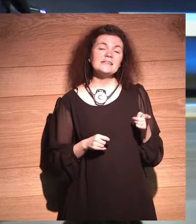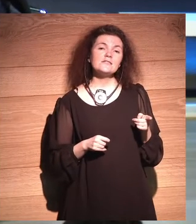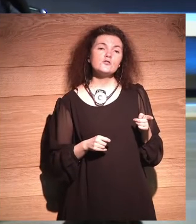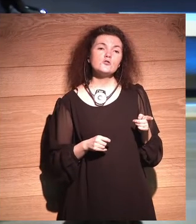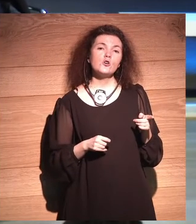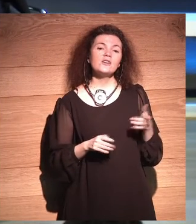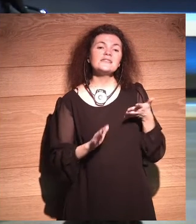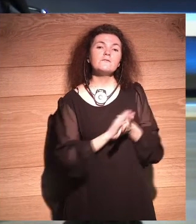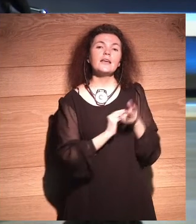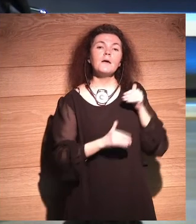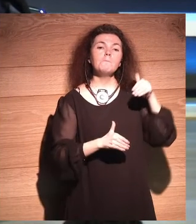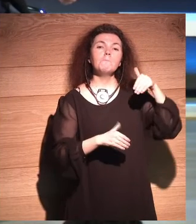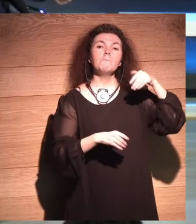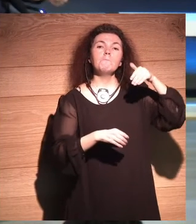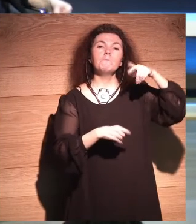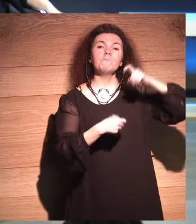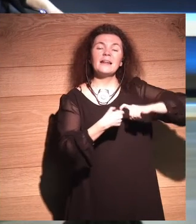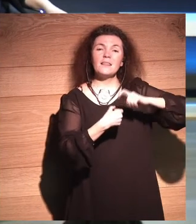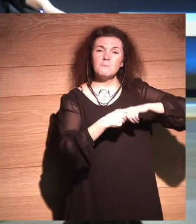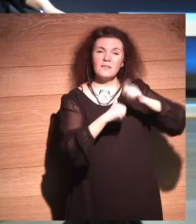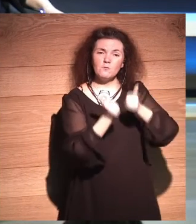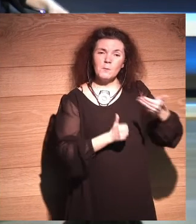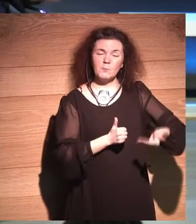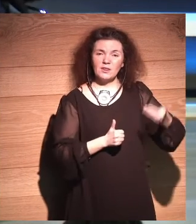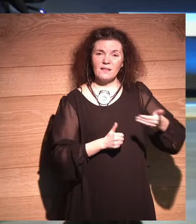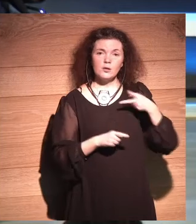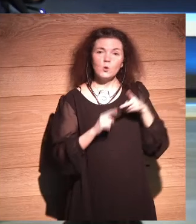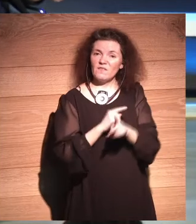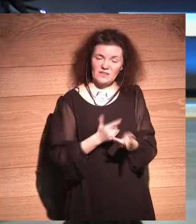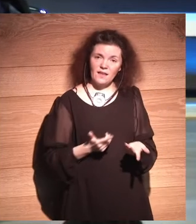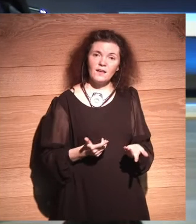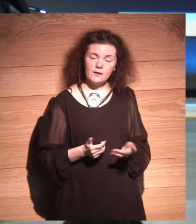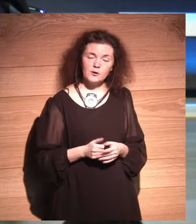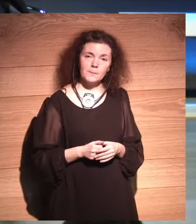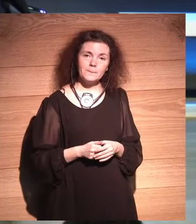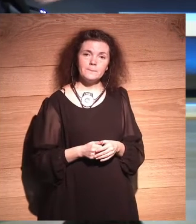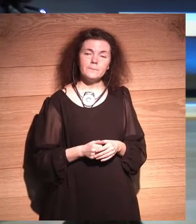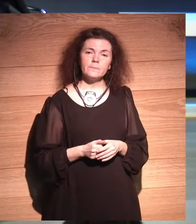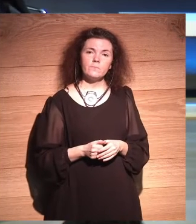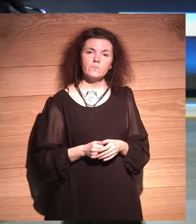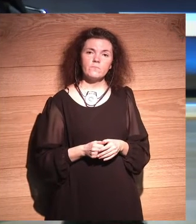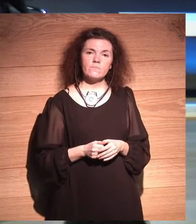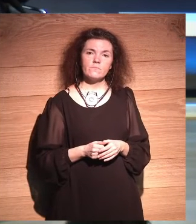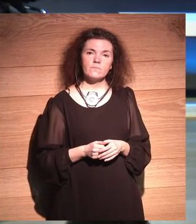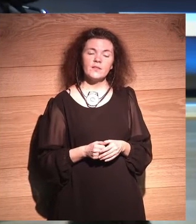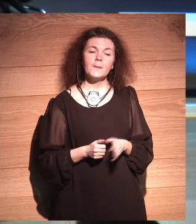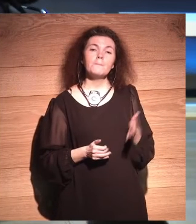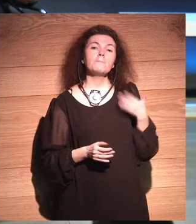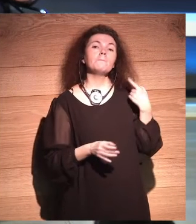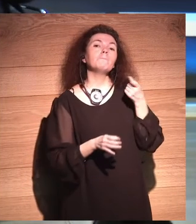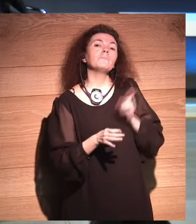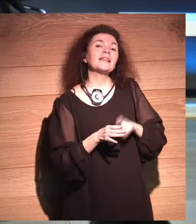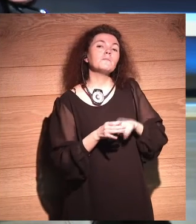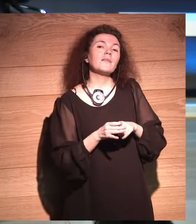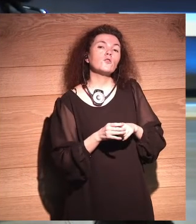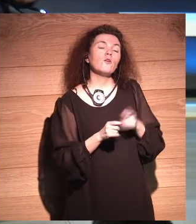meaningful and allow me to participate to the best of my ability, because it speaks to either what I know or what I care deeply about